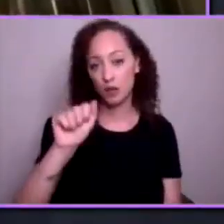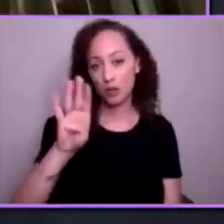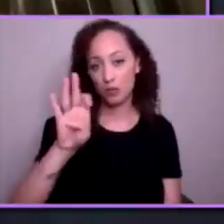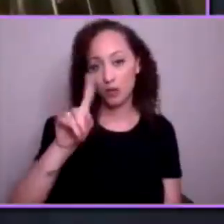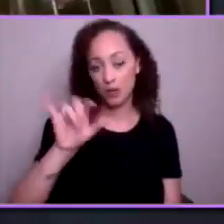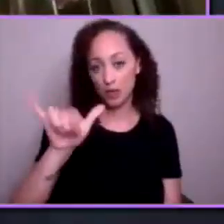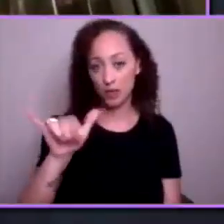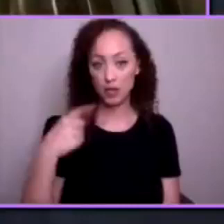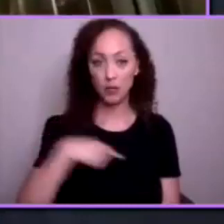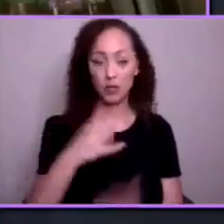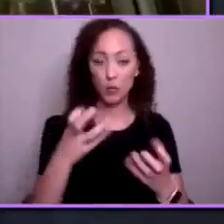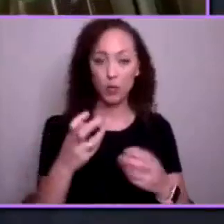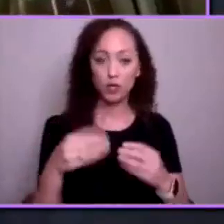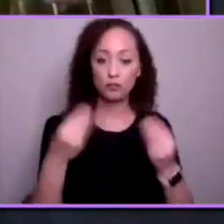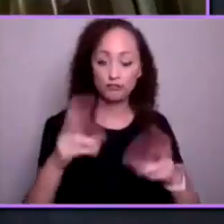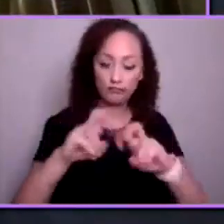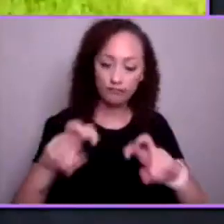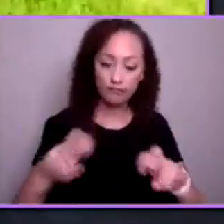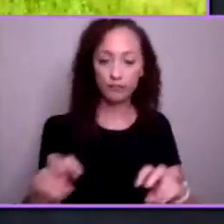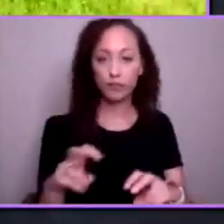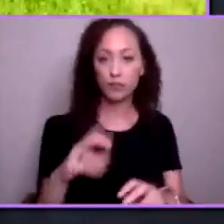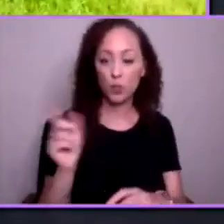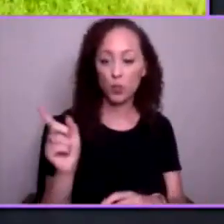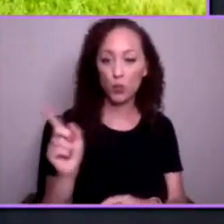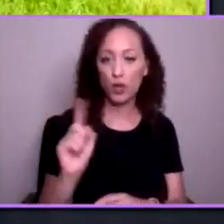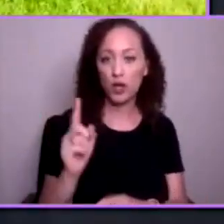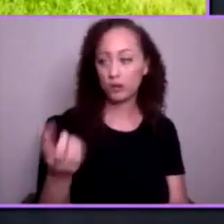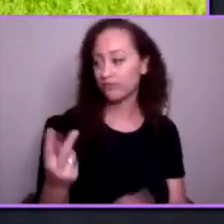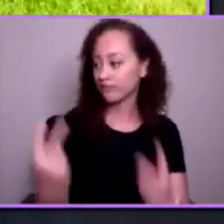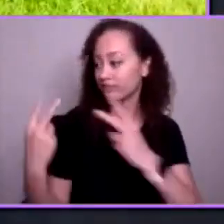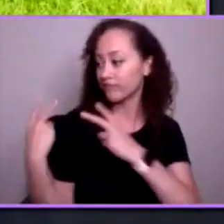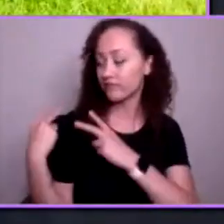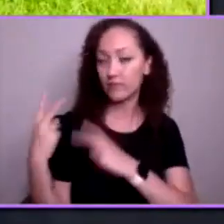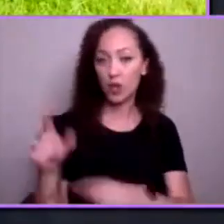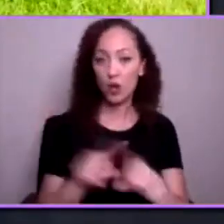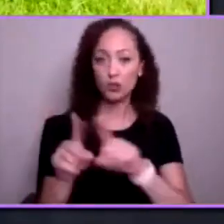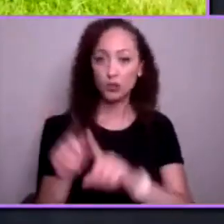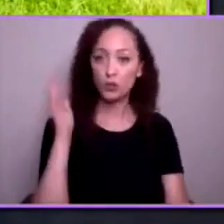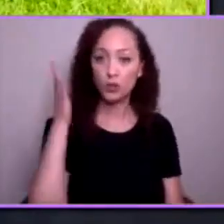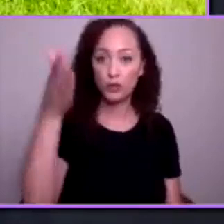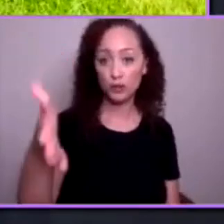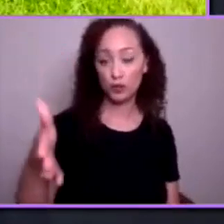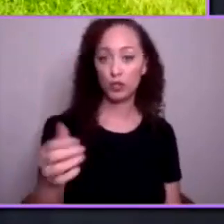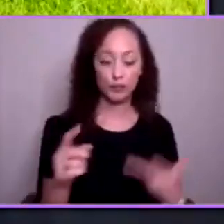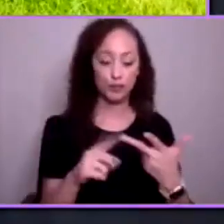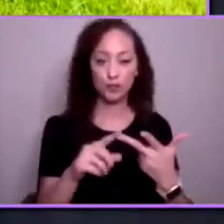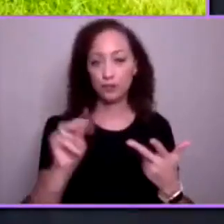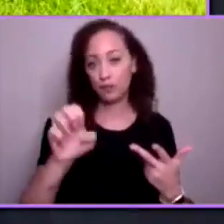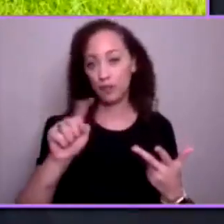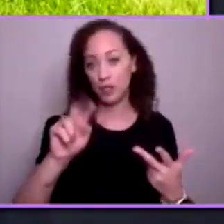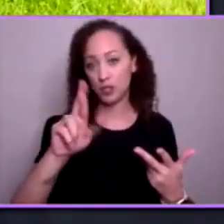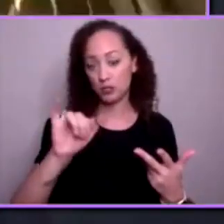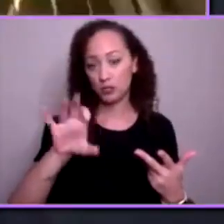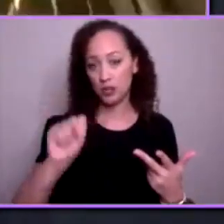have been and develop roadmaps to show where we're headed. With measurable metrics to celebrate progress and assess continued areas